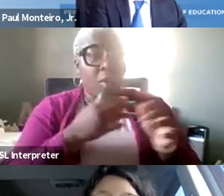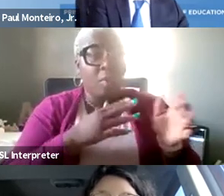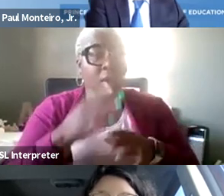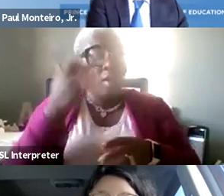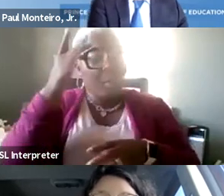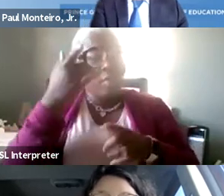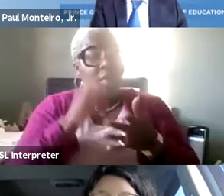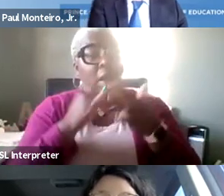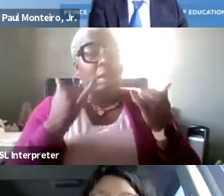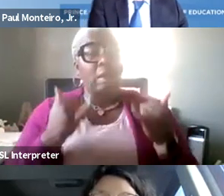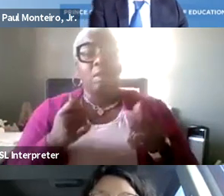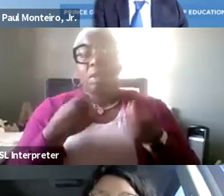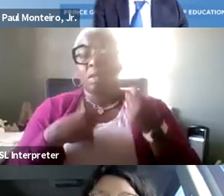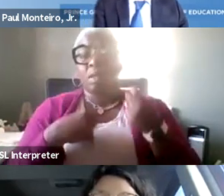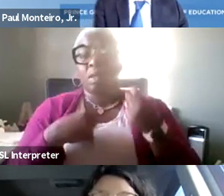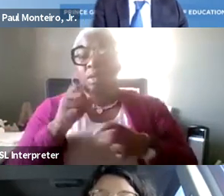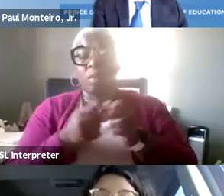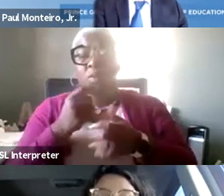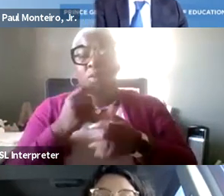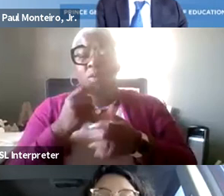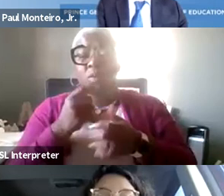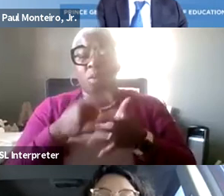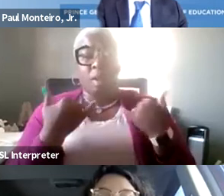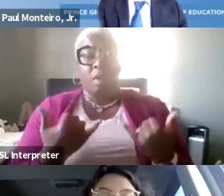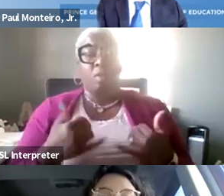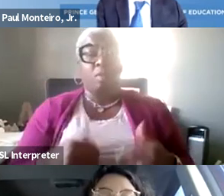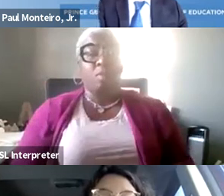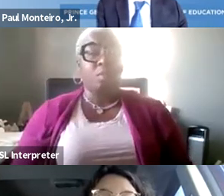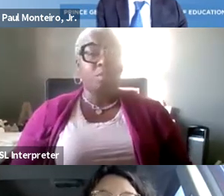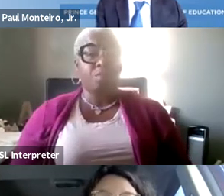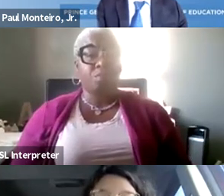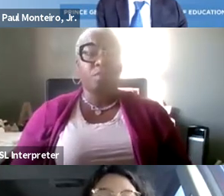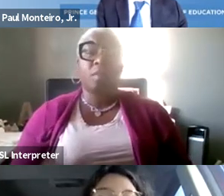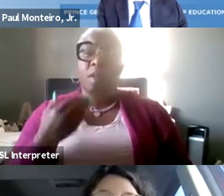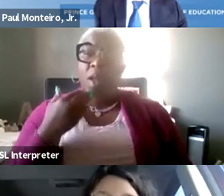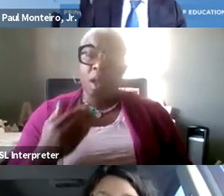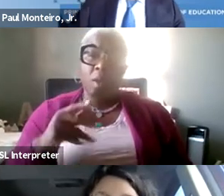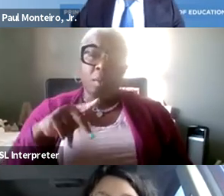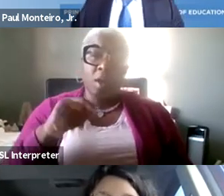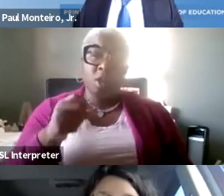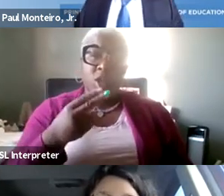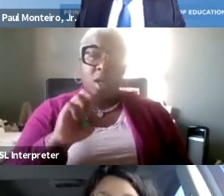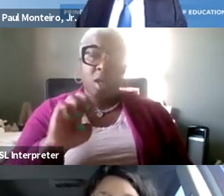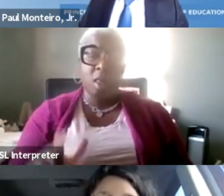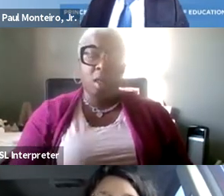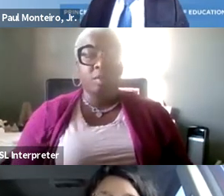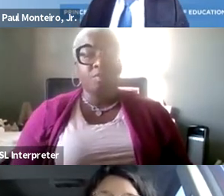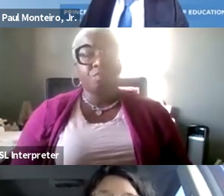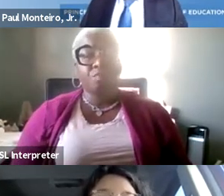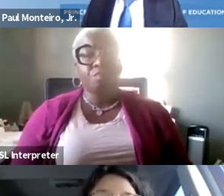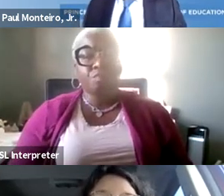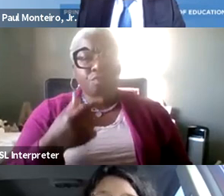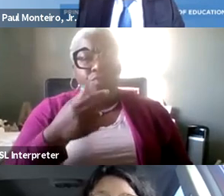now, instead of dealing with what we're dealing with at the middle school. Thank you. Thank you, Mr. Pashao. Greg